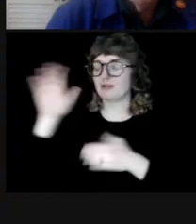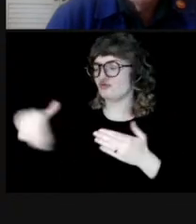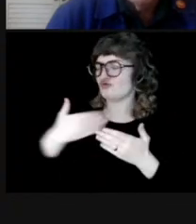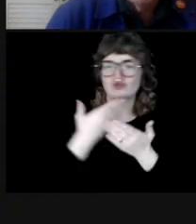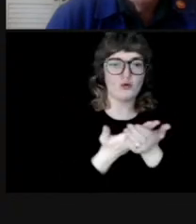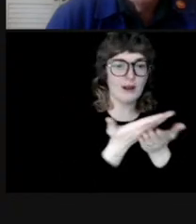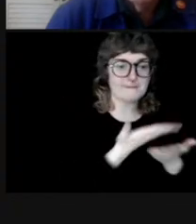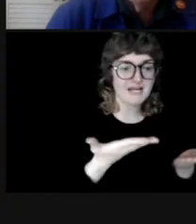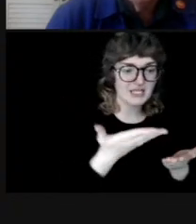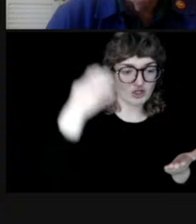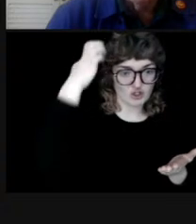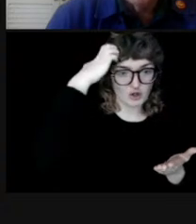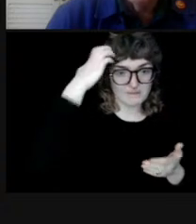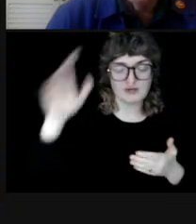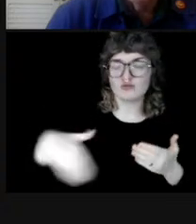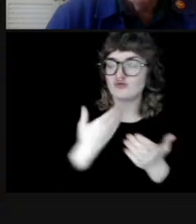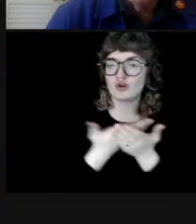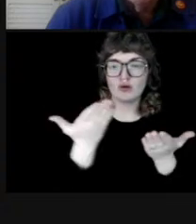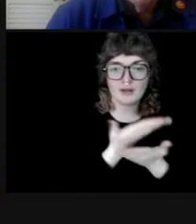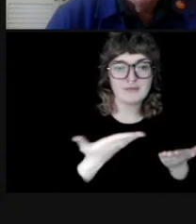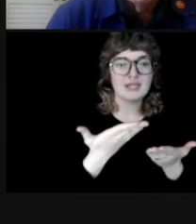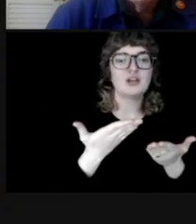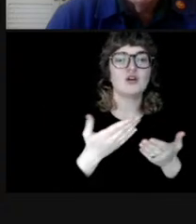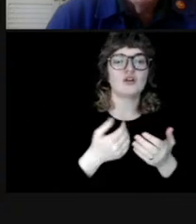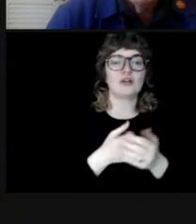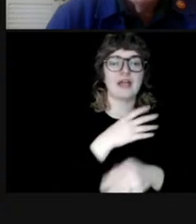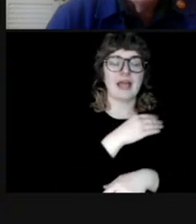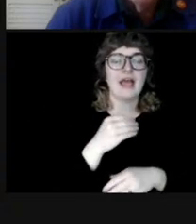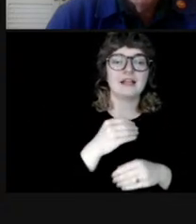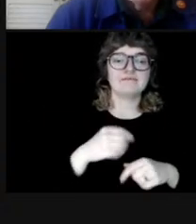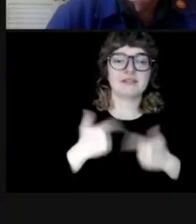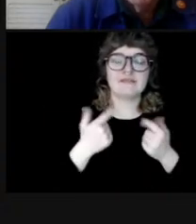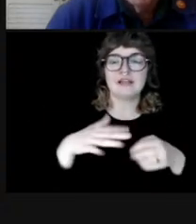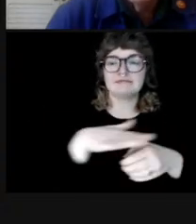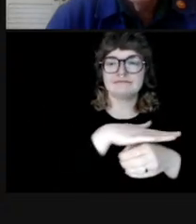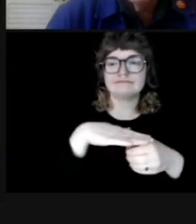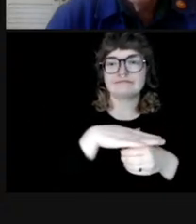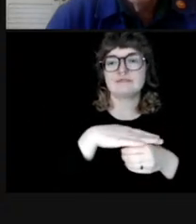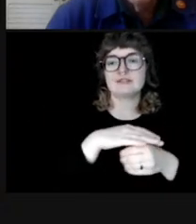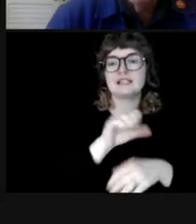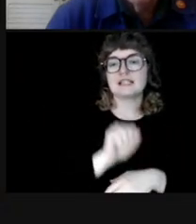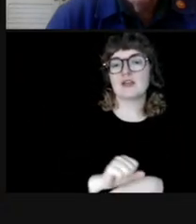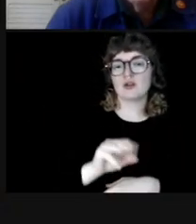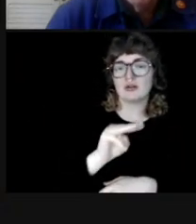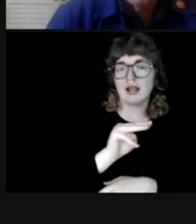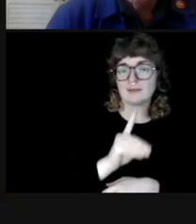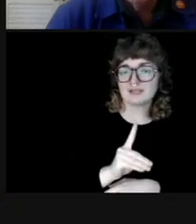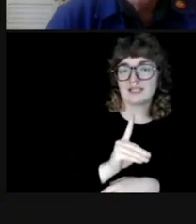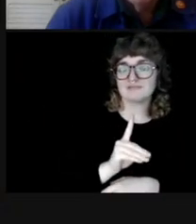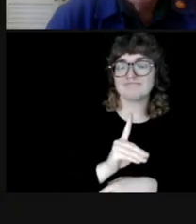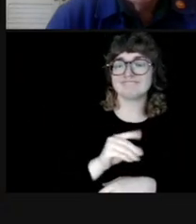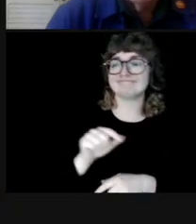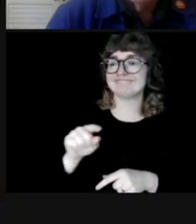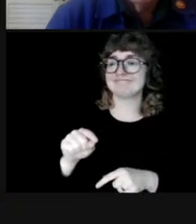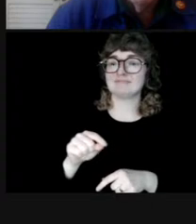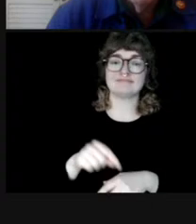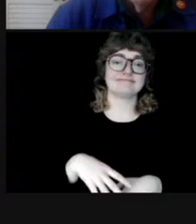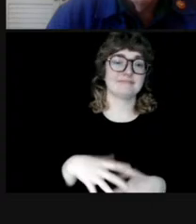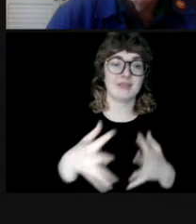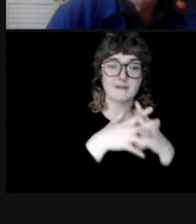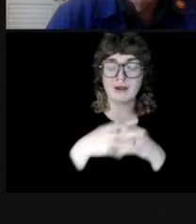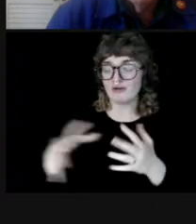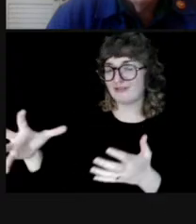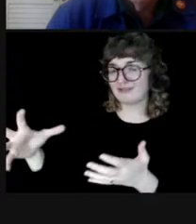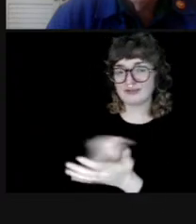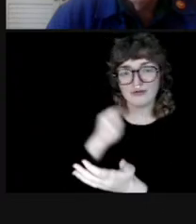them out of the colony and into the swamps of southern Maryland. They lost their lands and have been in diaspora ever since.